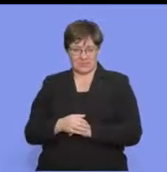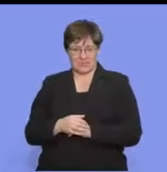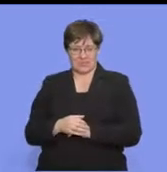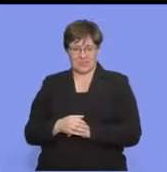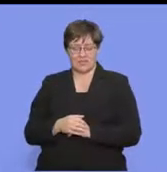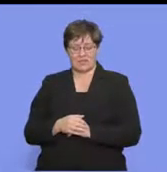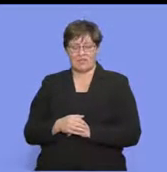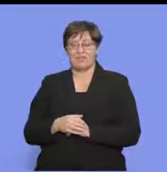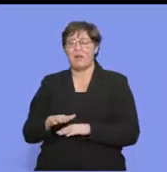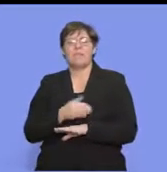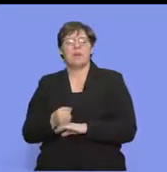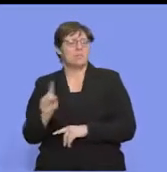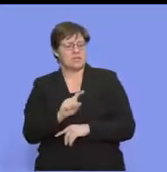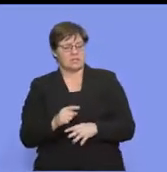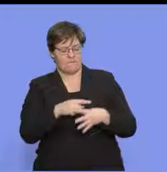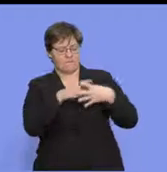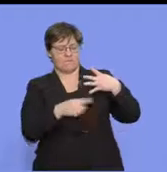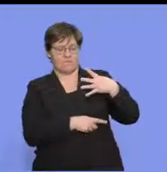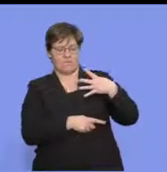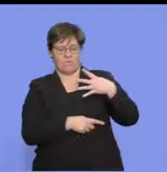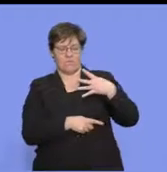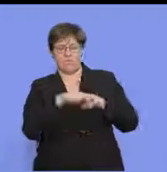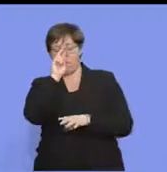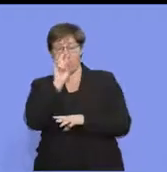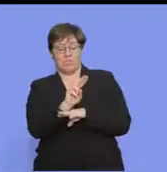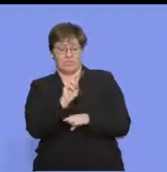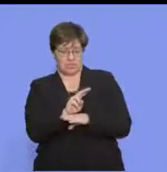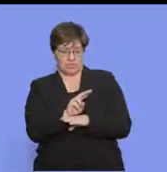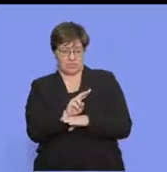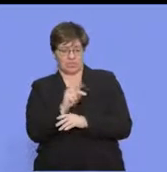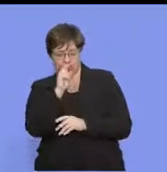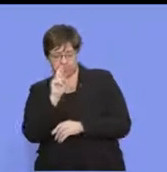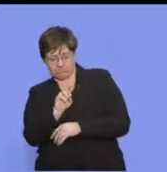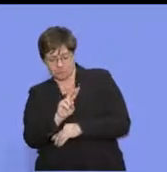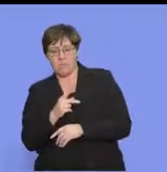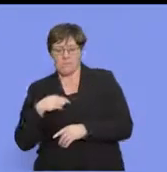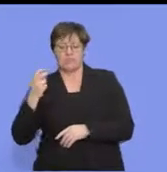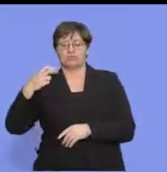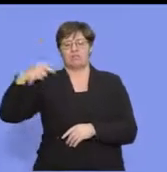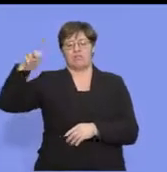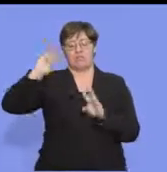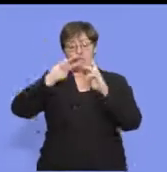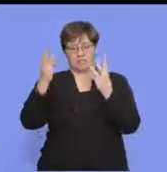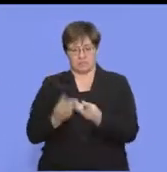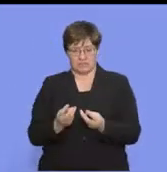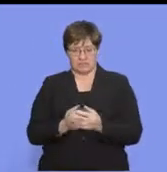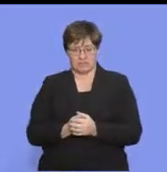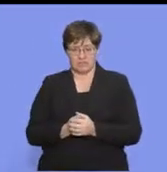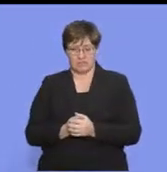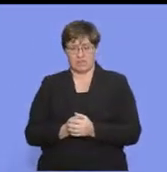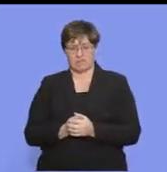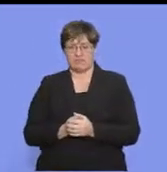it's based on 4 observations that he saw when he was traveling around the world. And